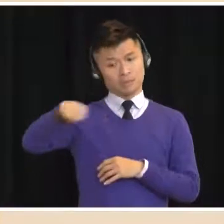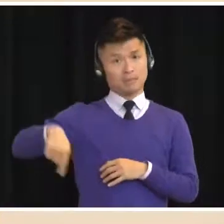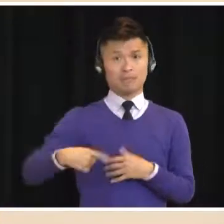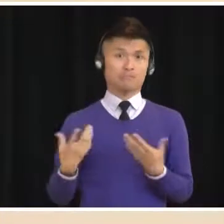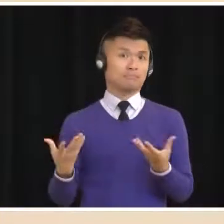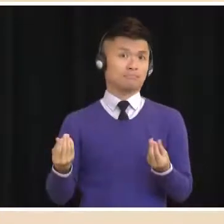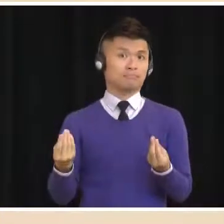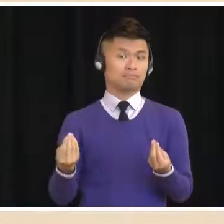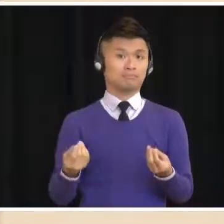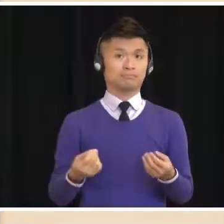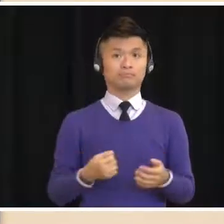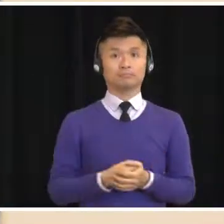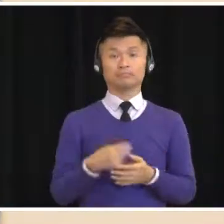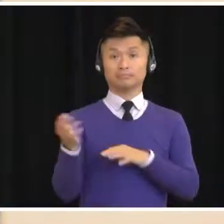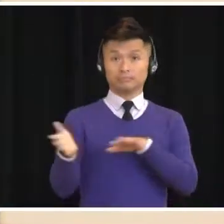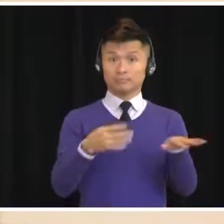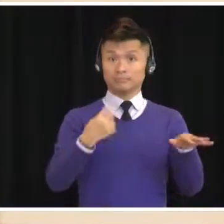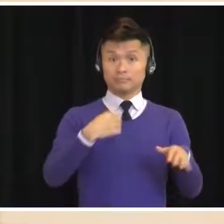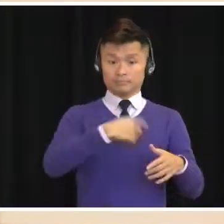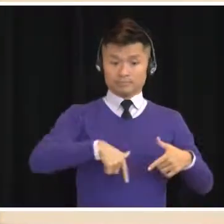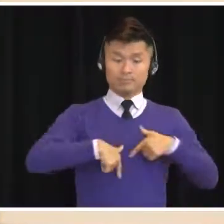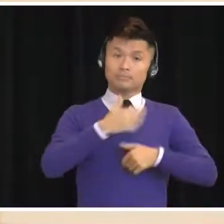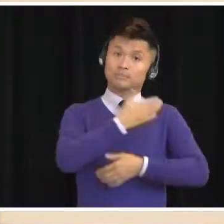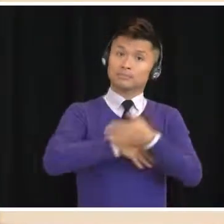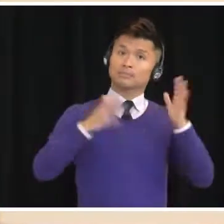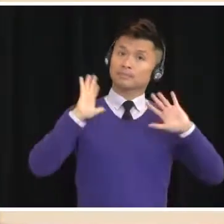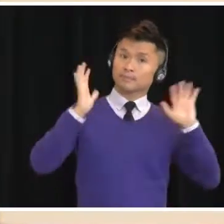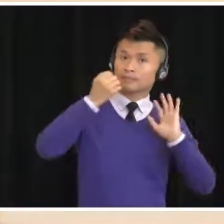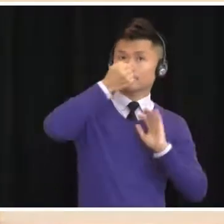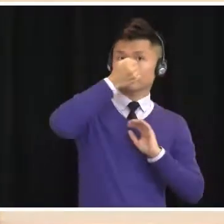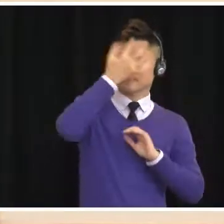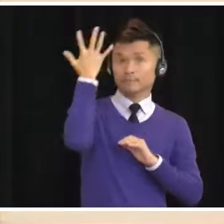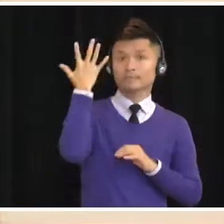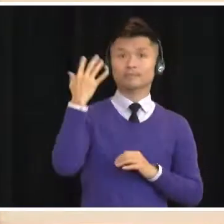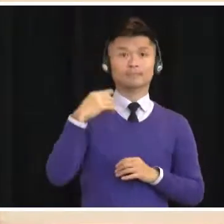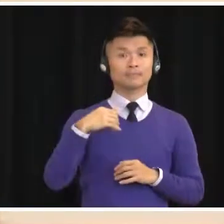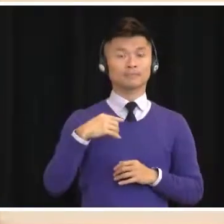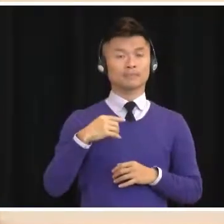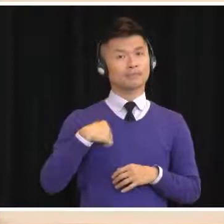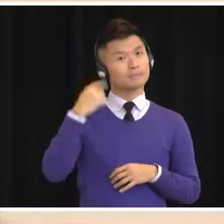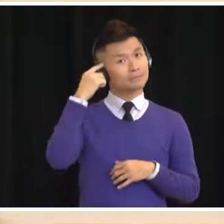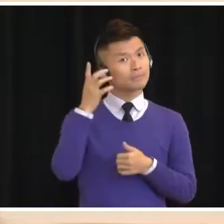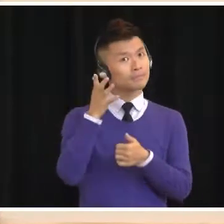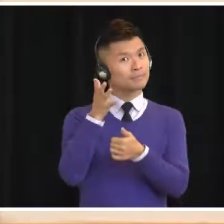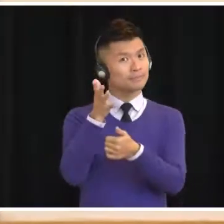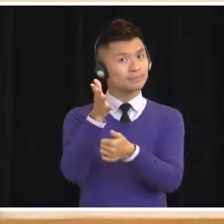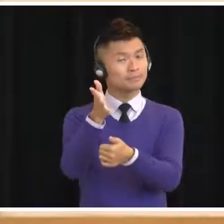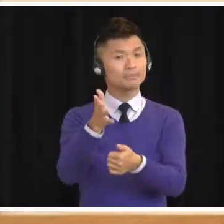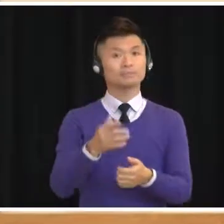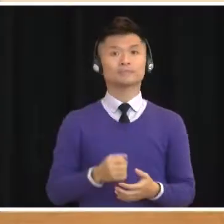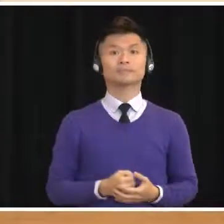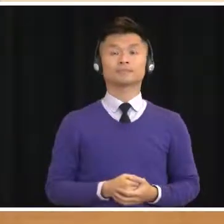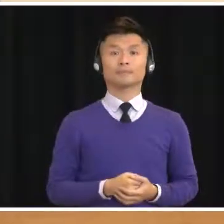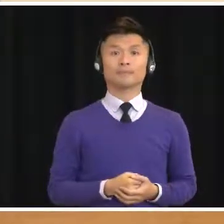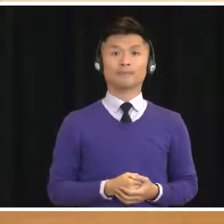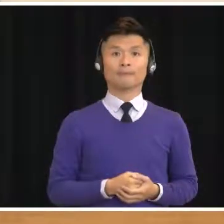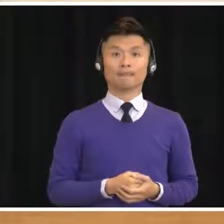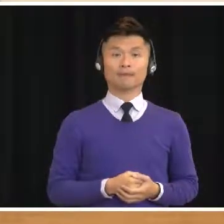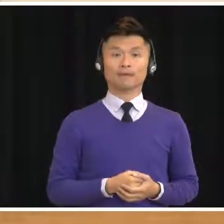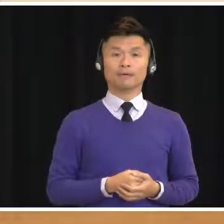with disabilities are either educated or reside in special institutions.